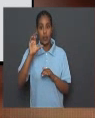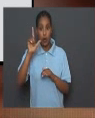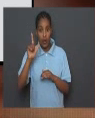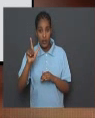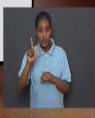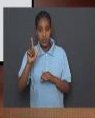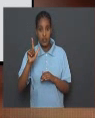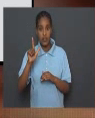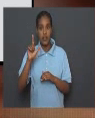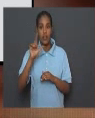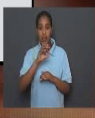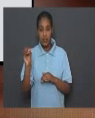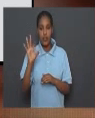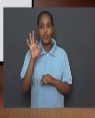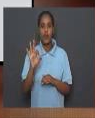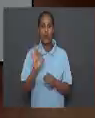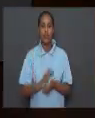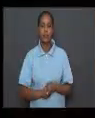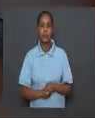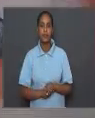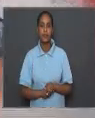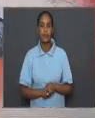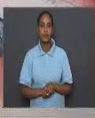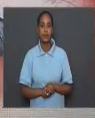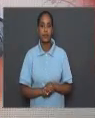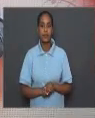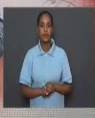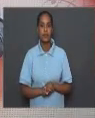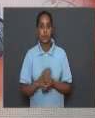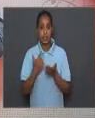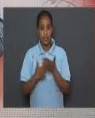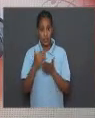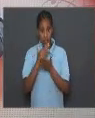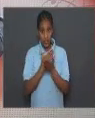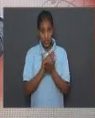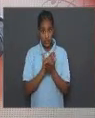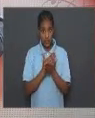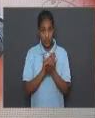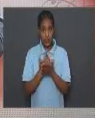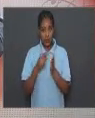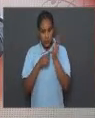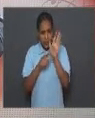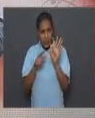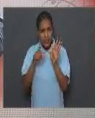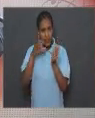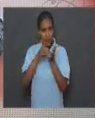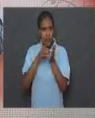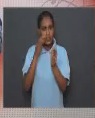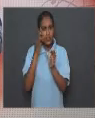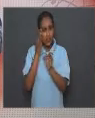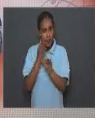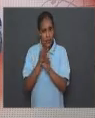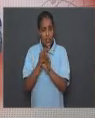chloride and fluoride. In this lesson, we briefly reviewed the function